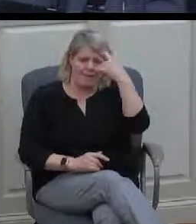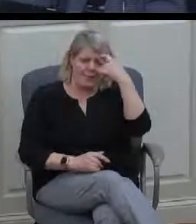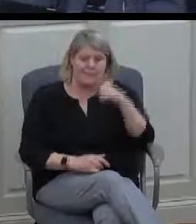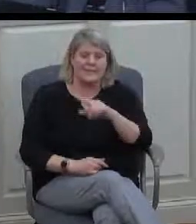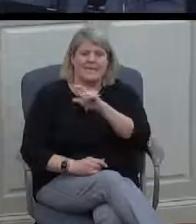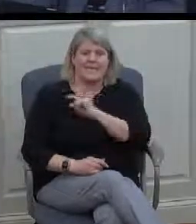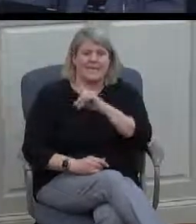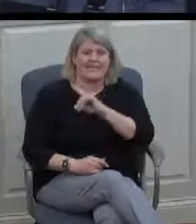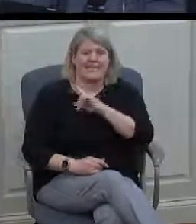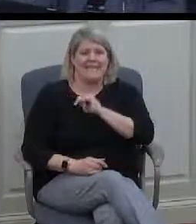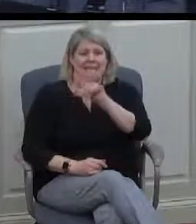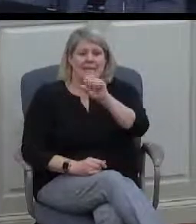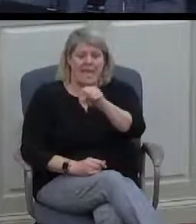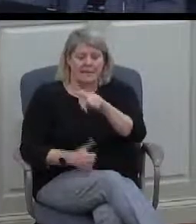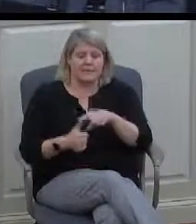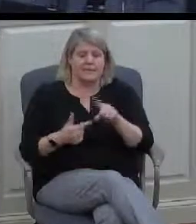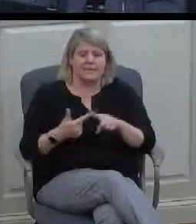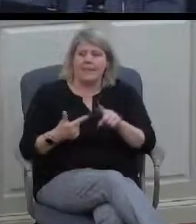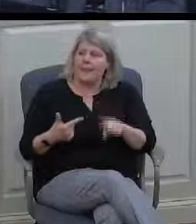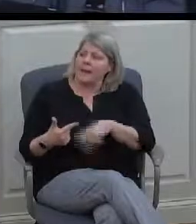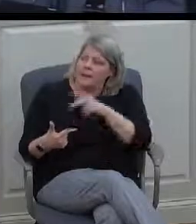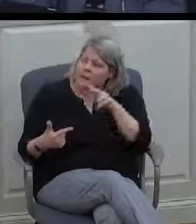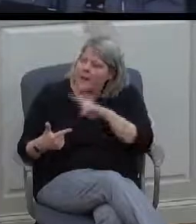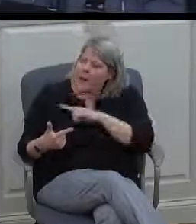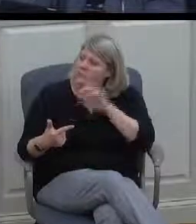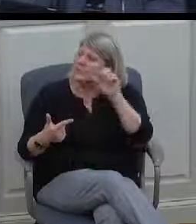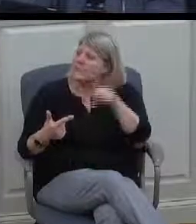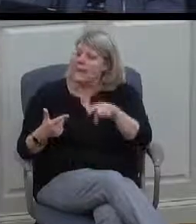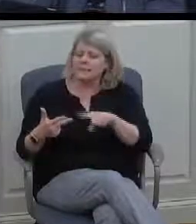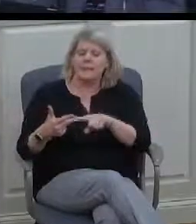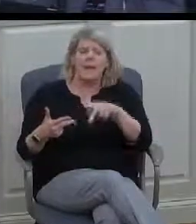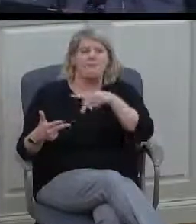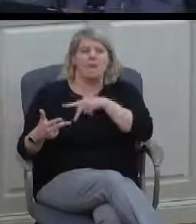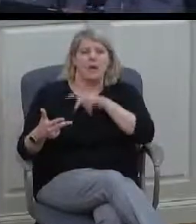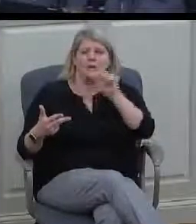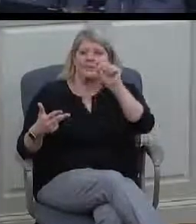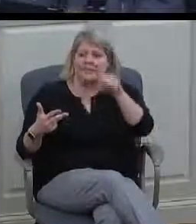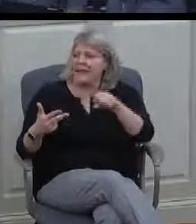Mayor Paris? Yes. Commissioner Holland? Yes. Commissioner Atkins? Yes, ma'am.